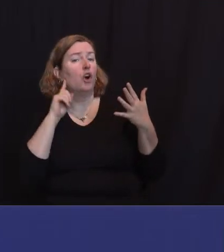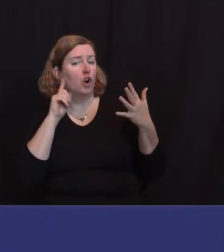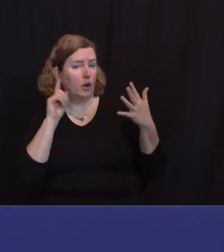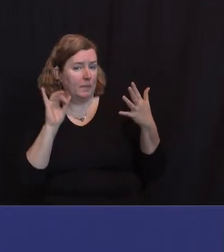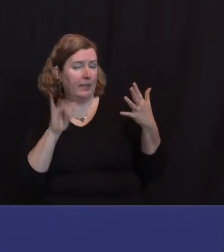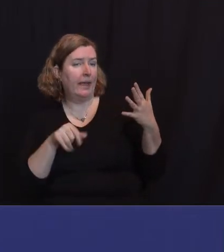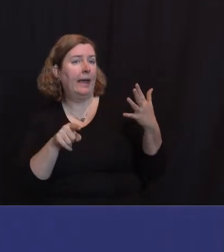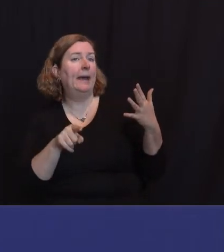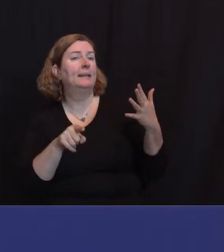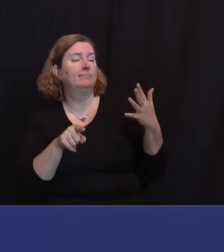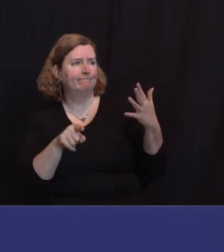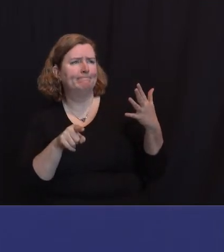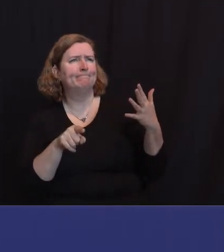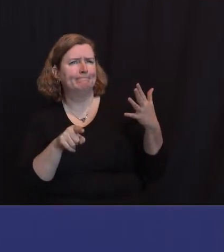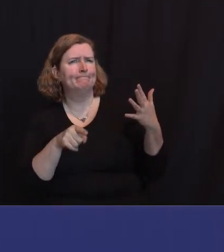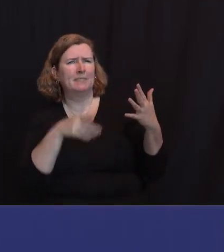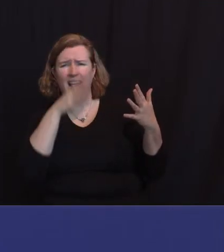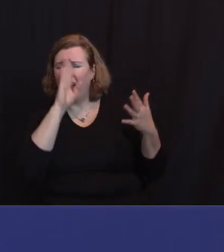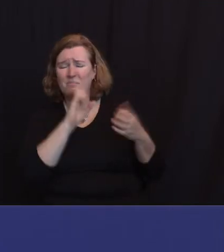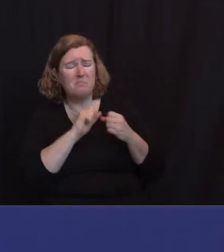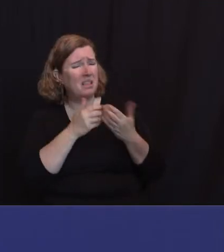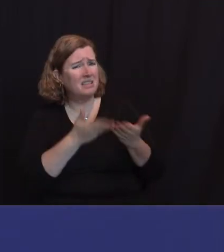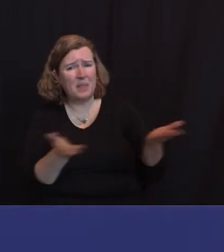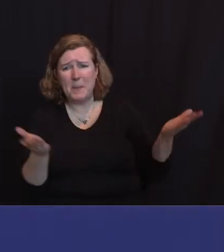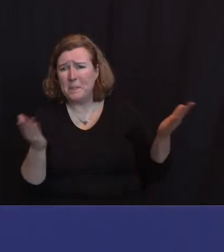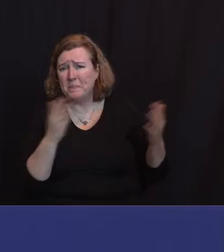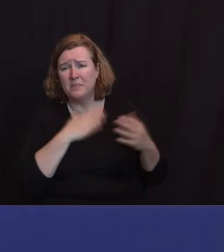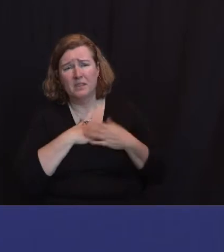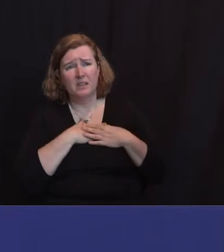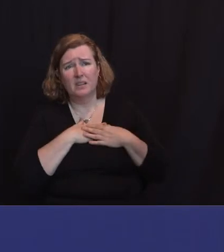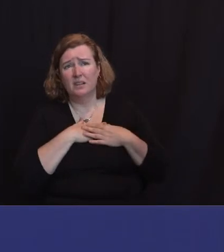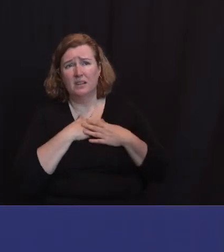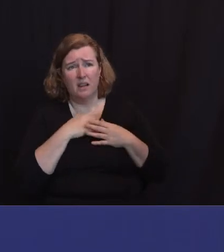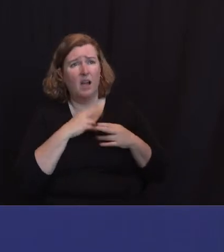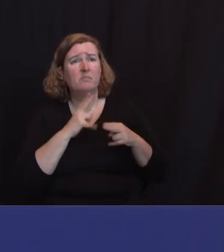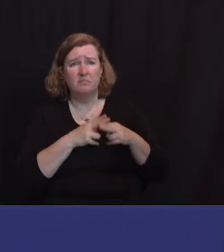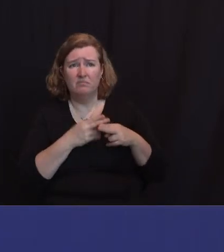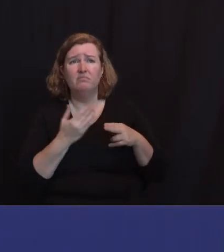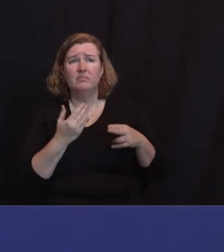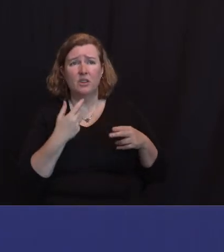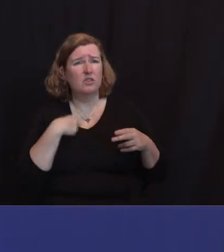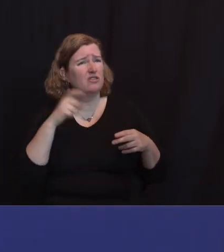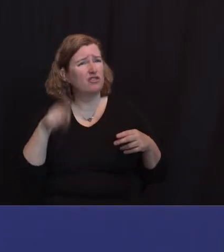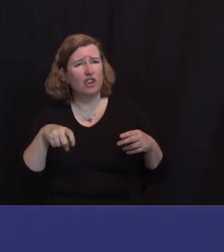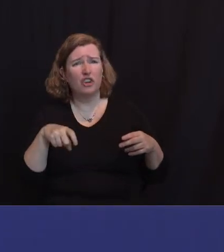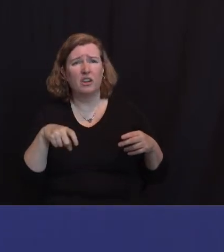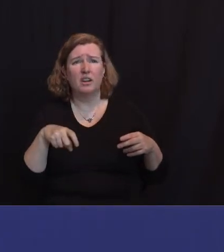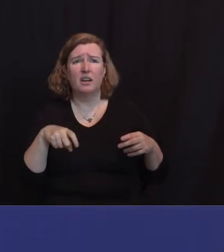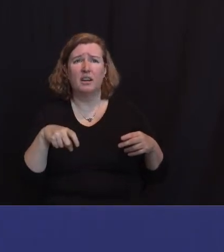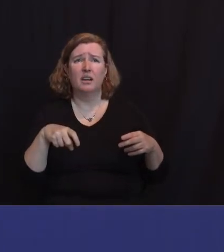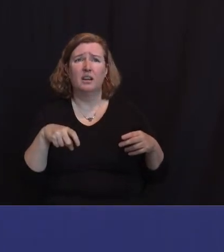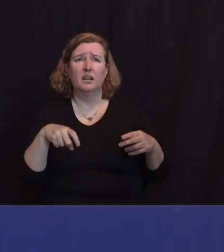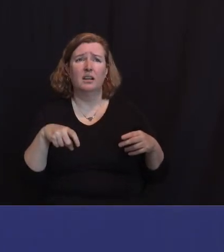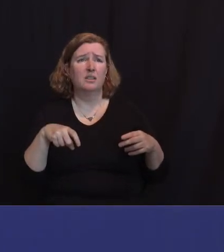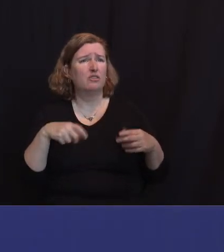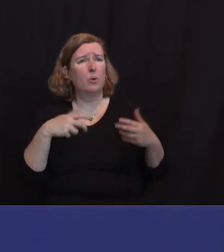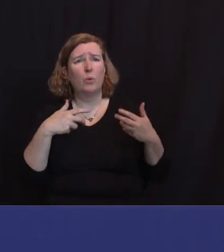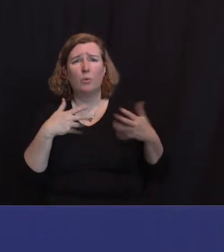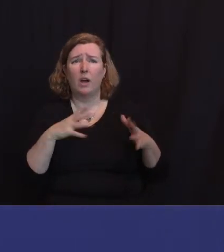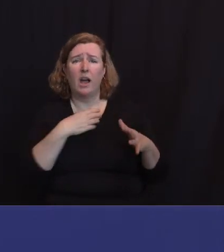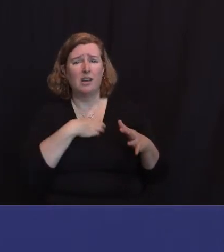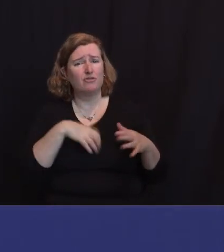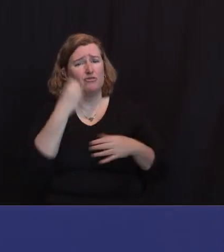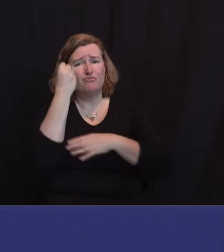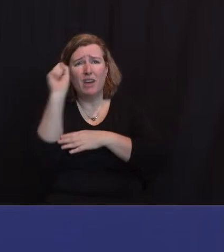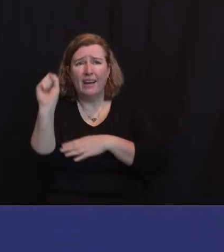bless them. There's no... I've said this before, but there should be no reason that gets us to a hunger strike. So I will keep them in